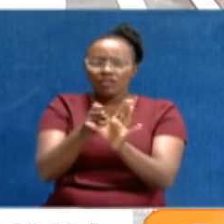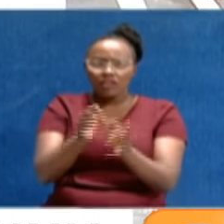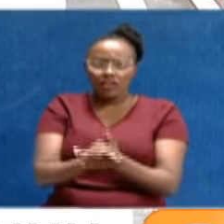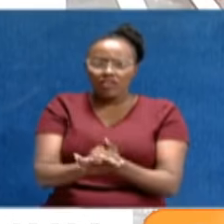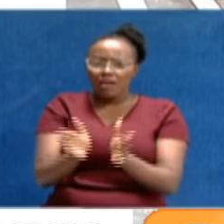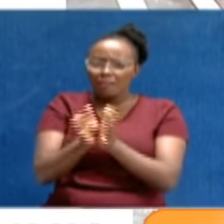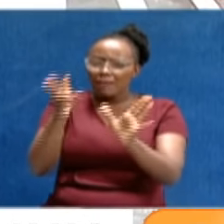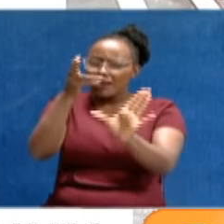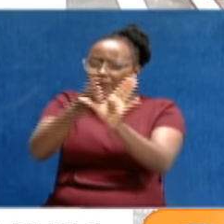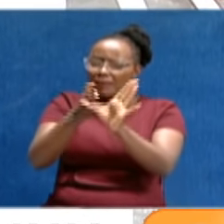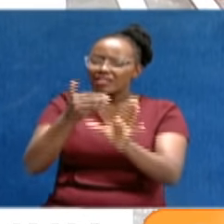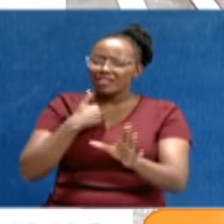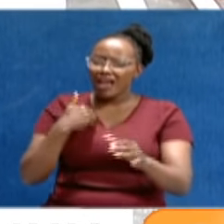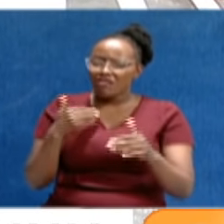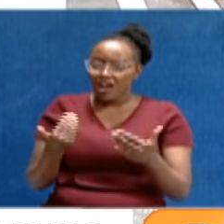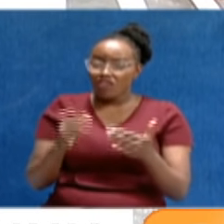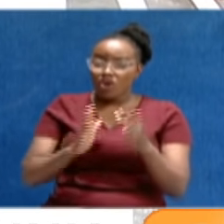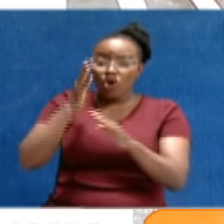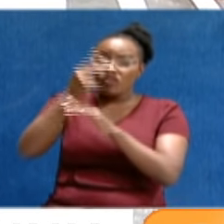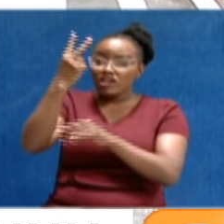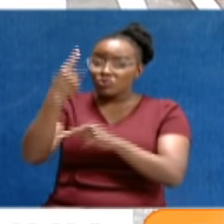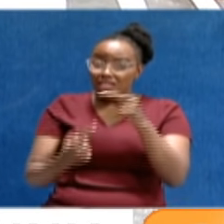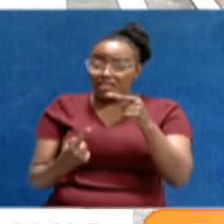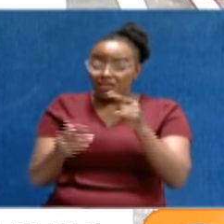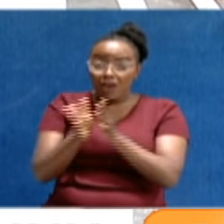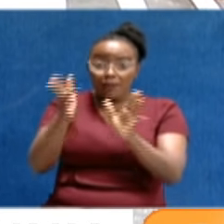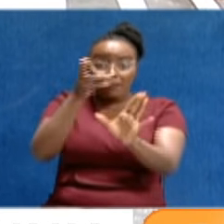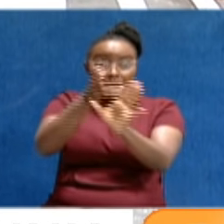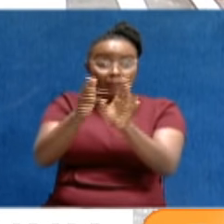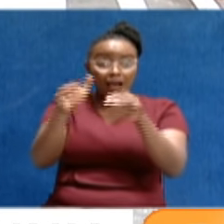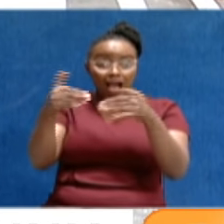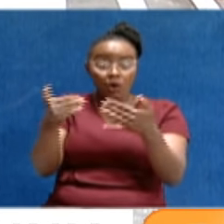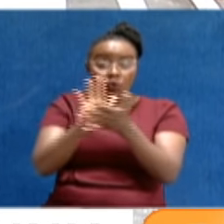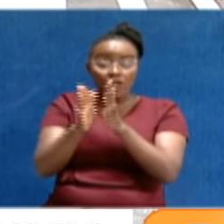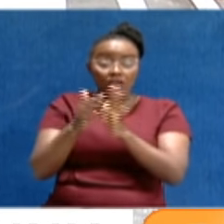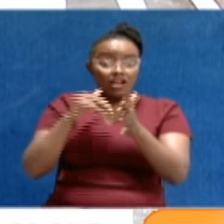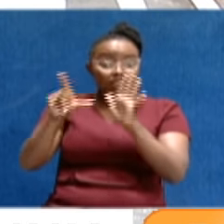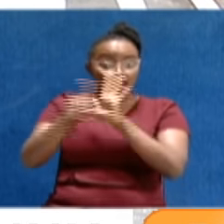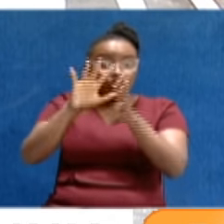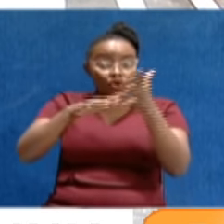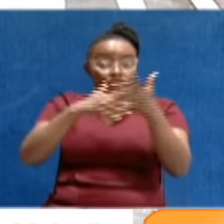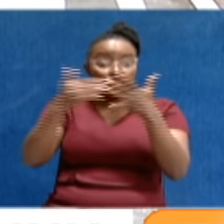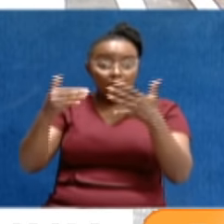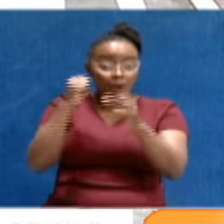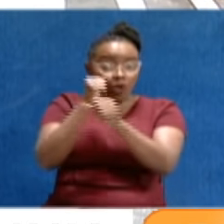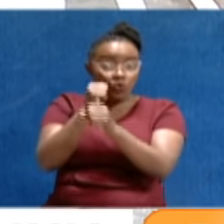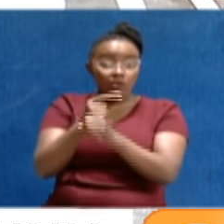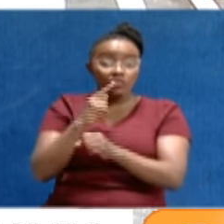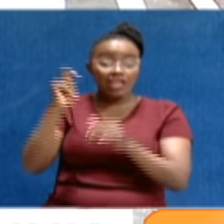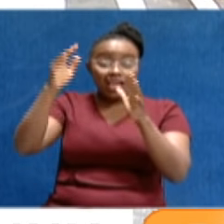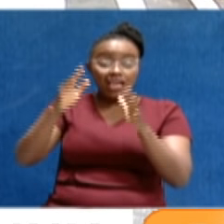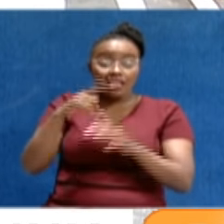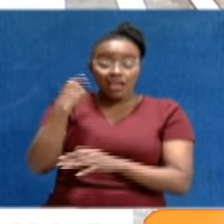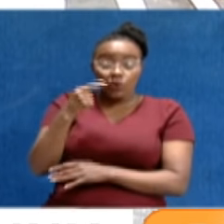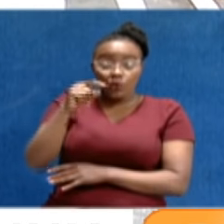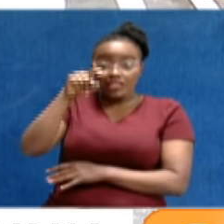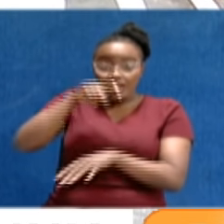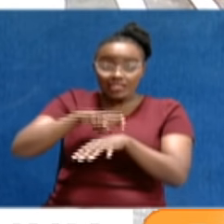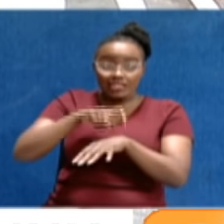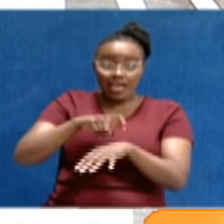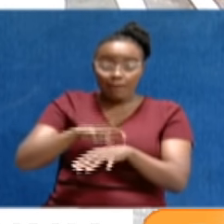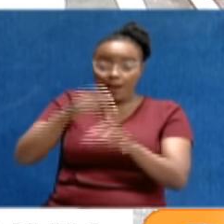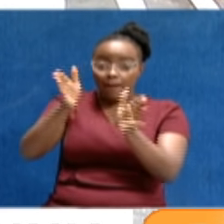had public participation more than 2 years. How do you do public participation without any legal framework to tell Kenyans who will come, how you